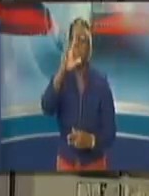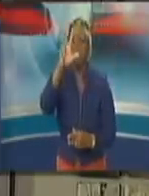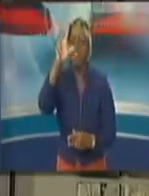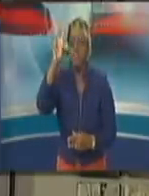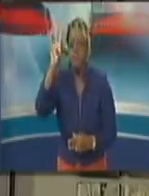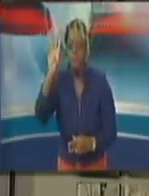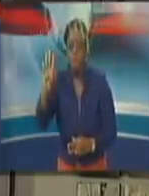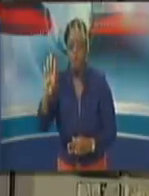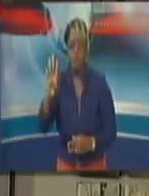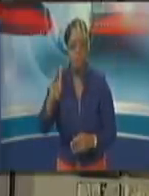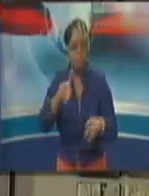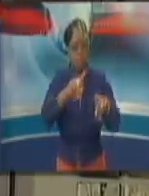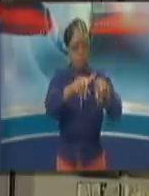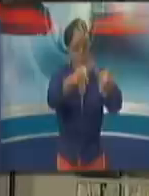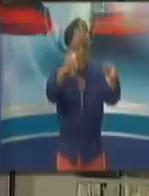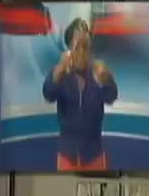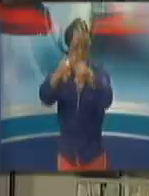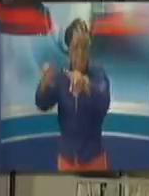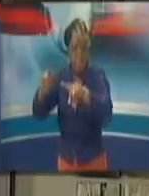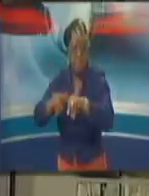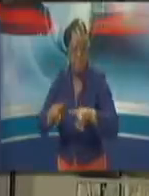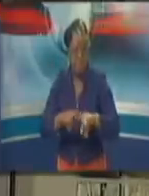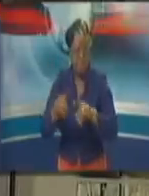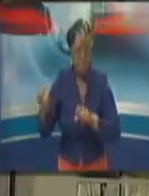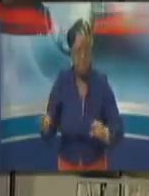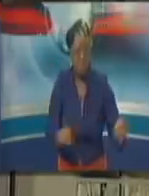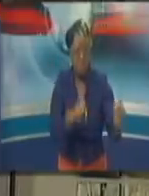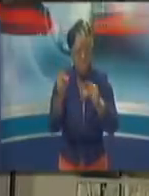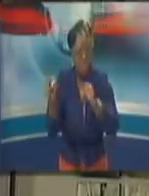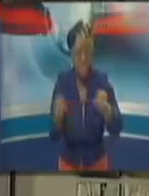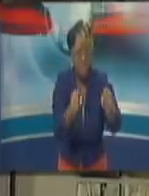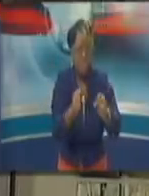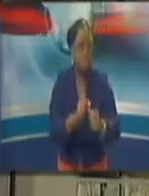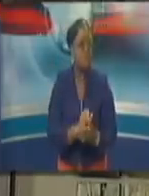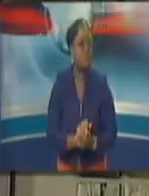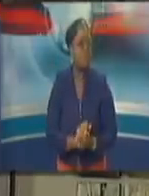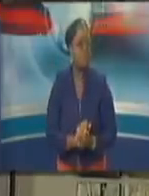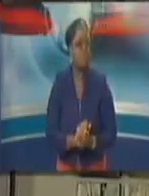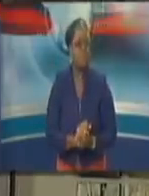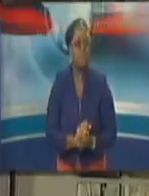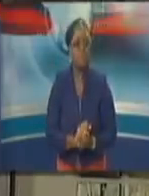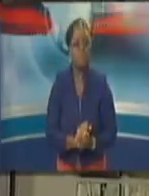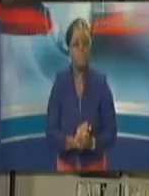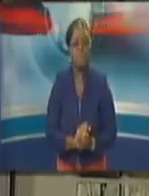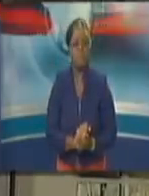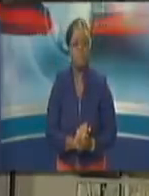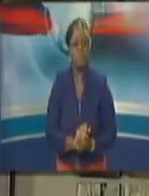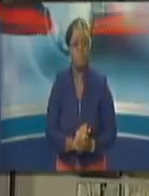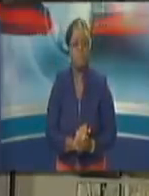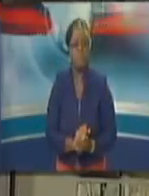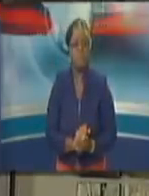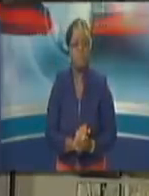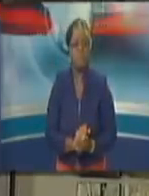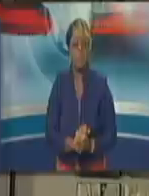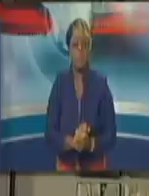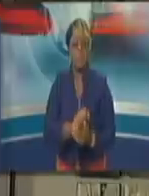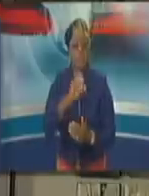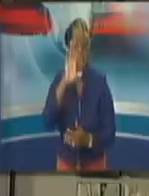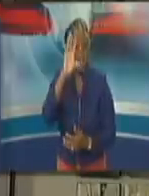mitigation and containment strategies, which I will not read out. 34, six of